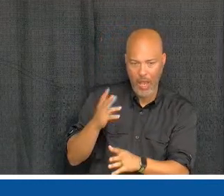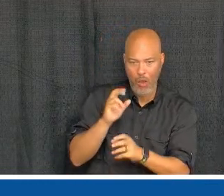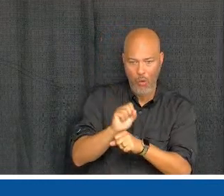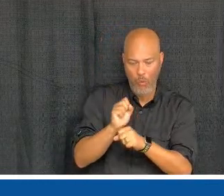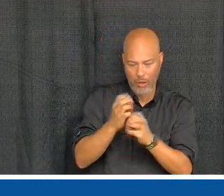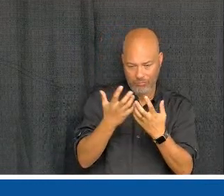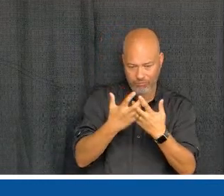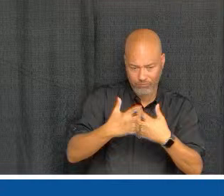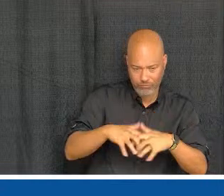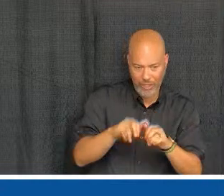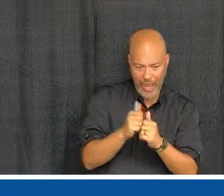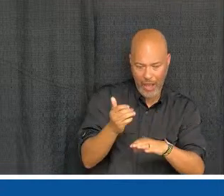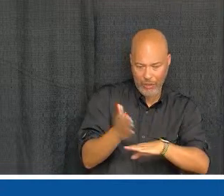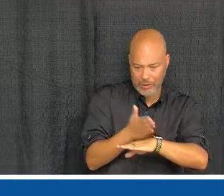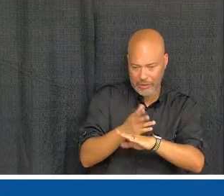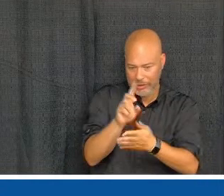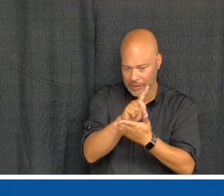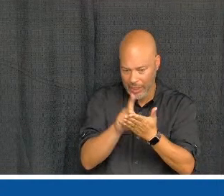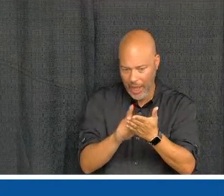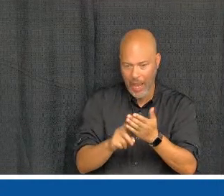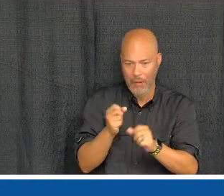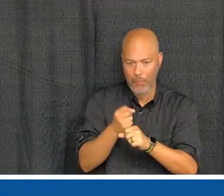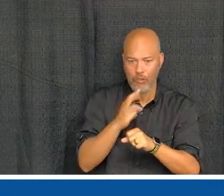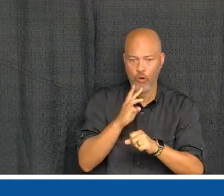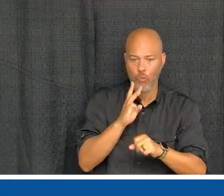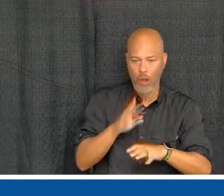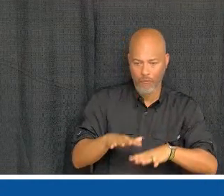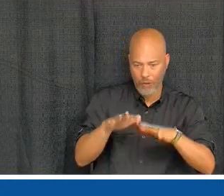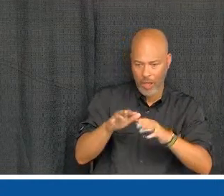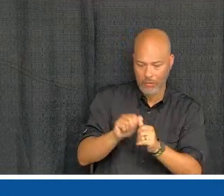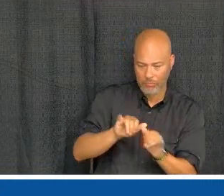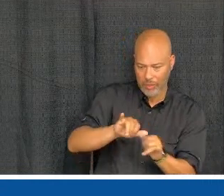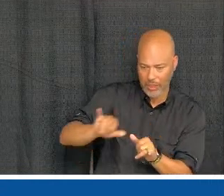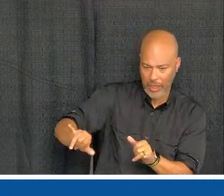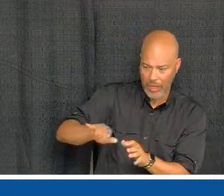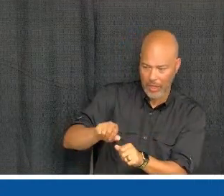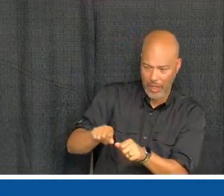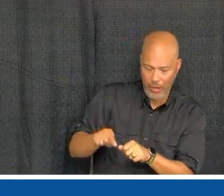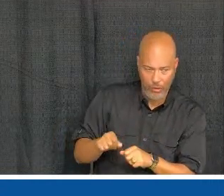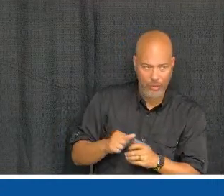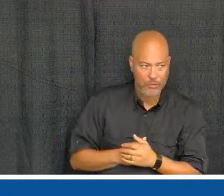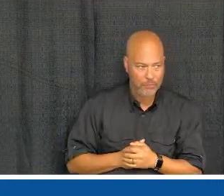floodplain management of that area, which would be with the street department.